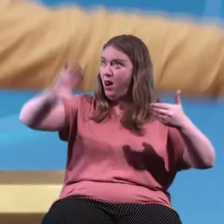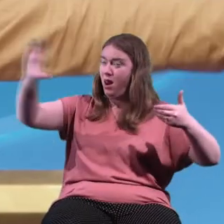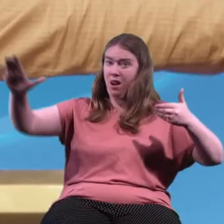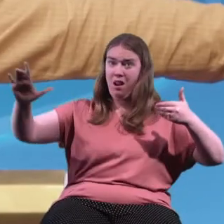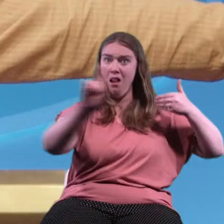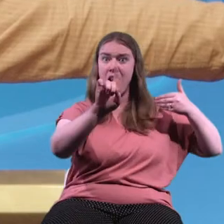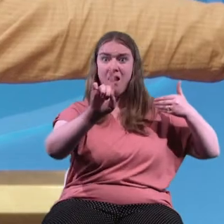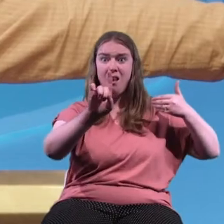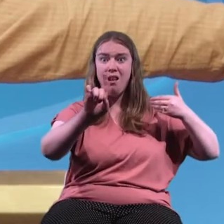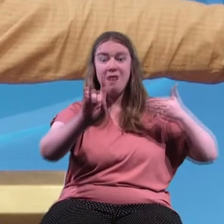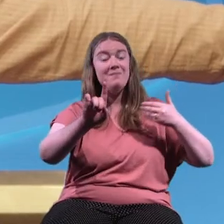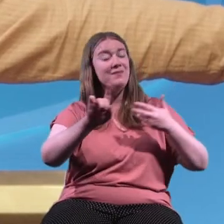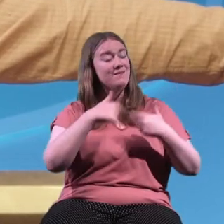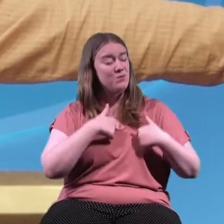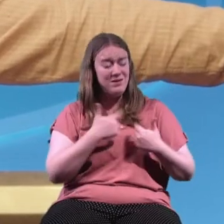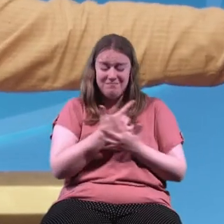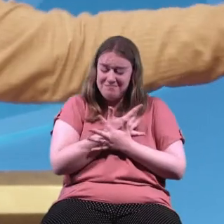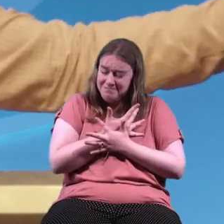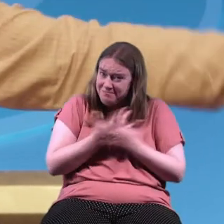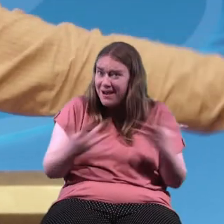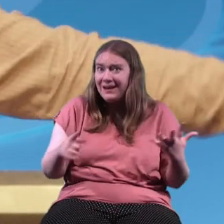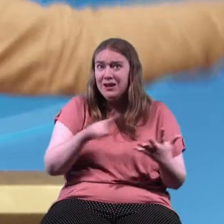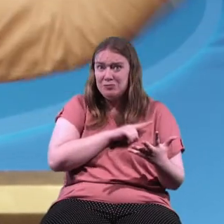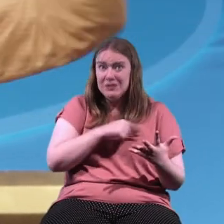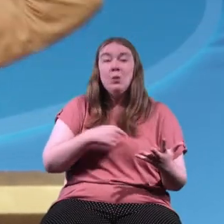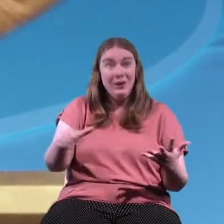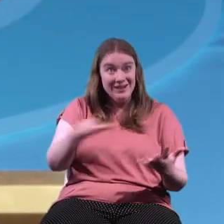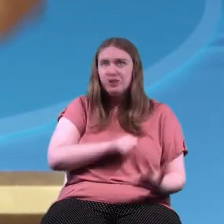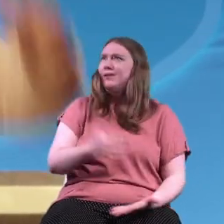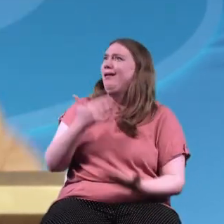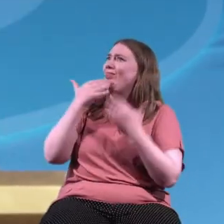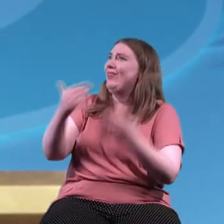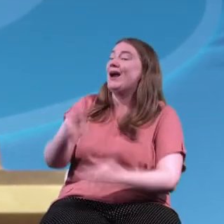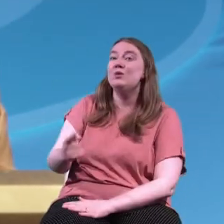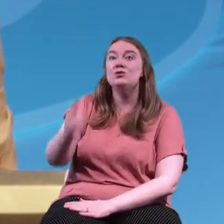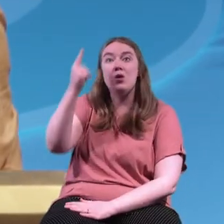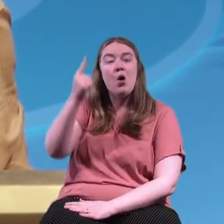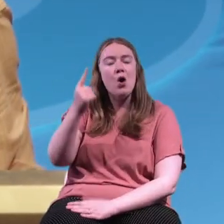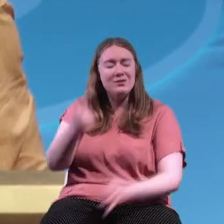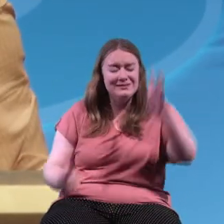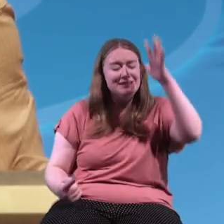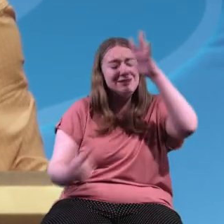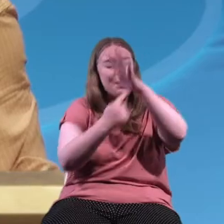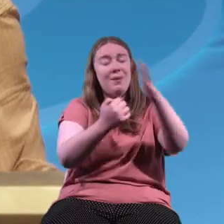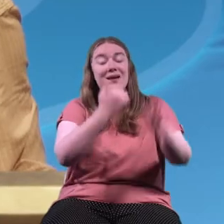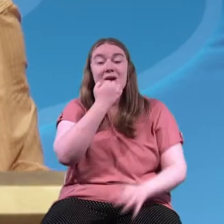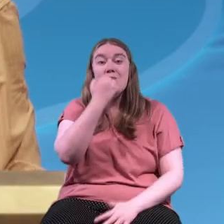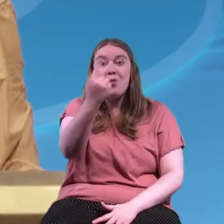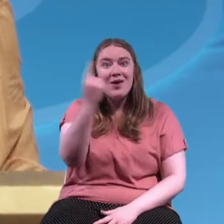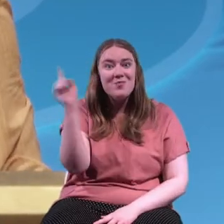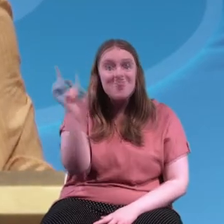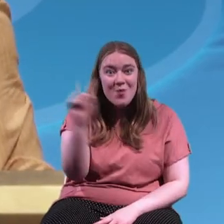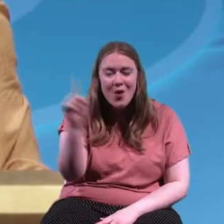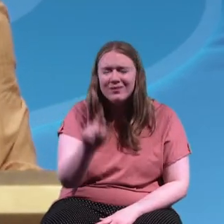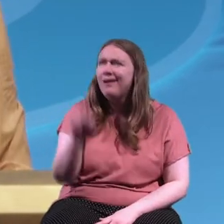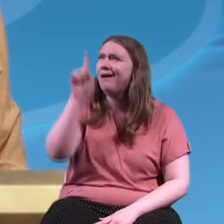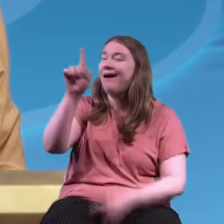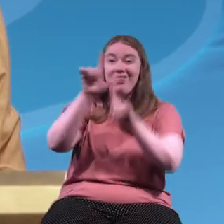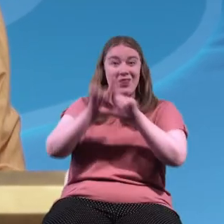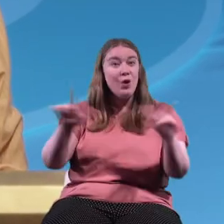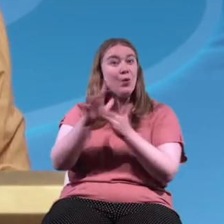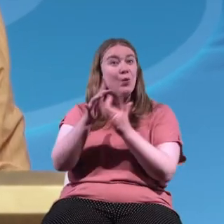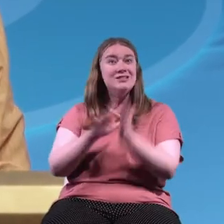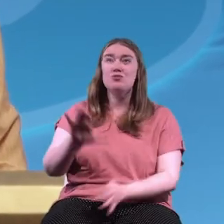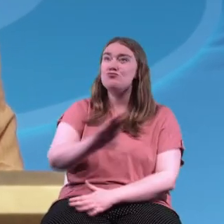Of all the many reasons we have to give thanks to God, top of the list is that the Lord Jesus Christ has borne